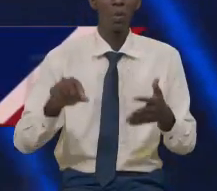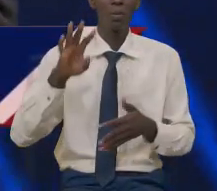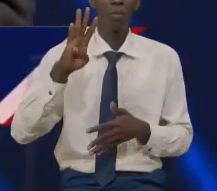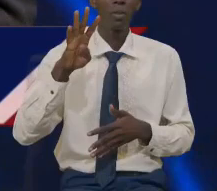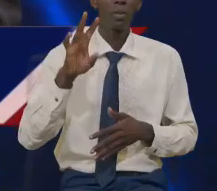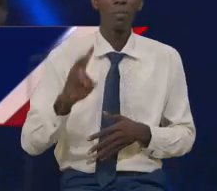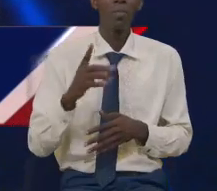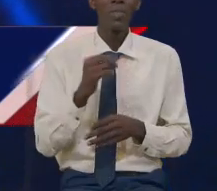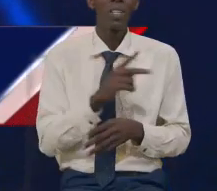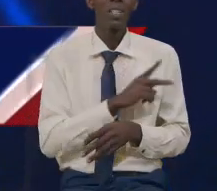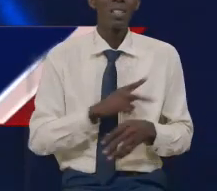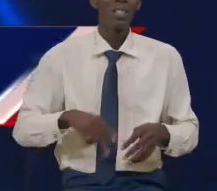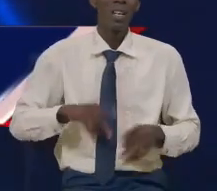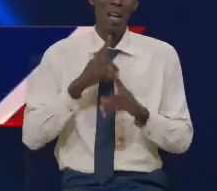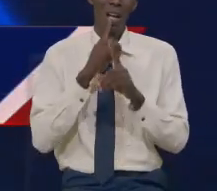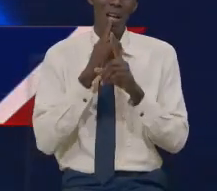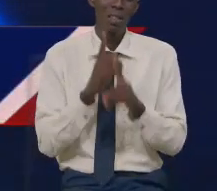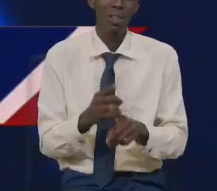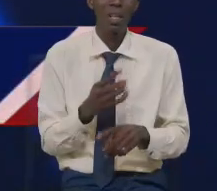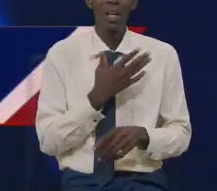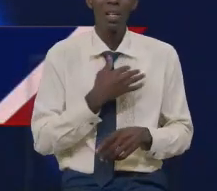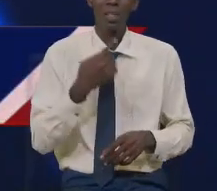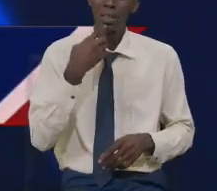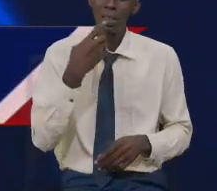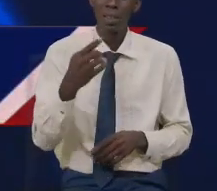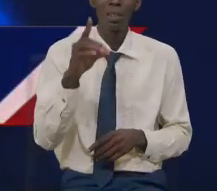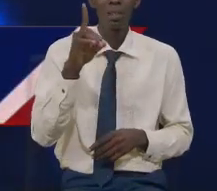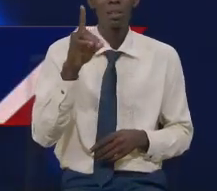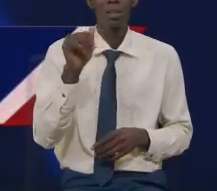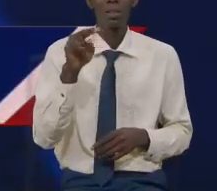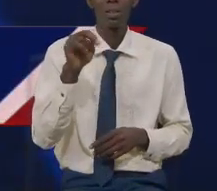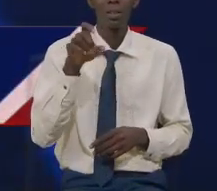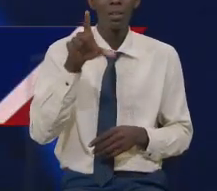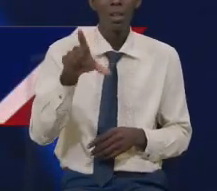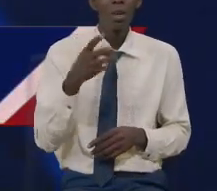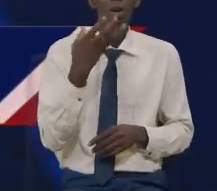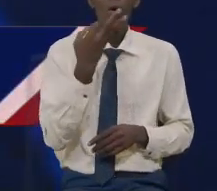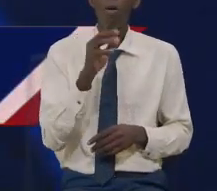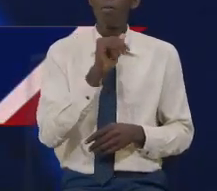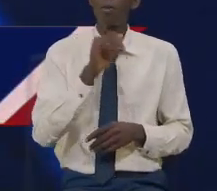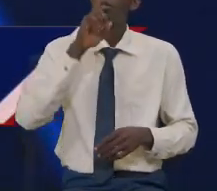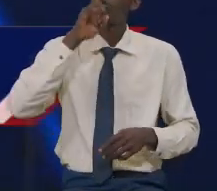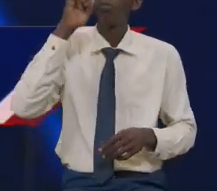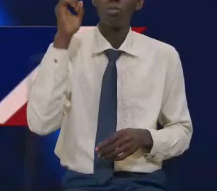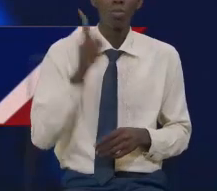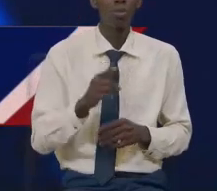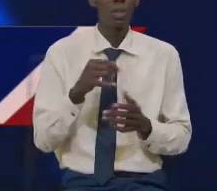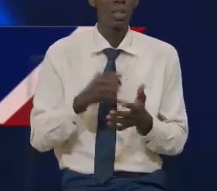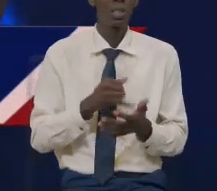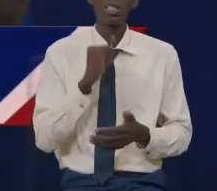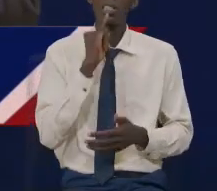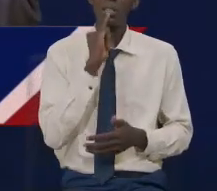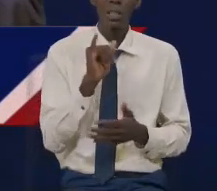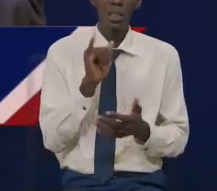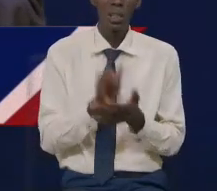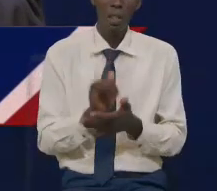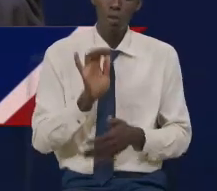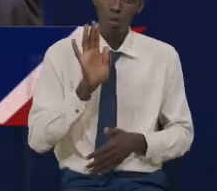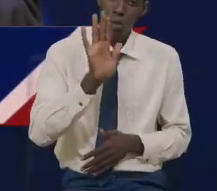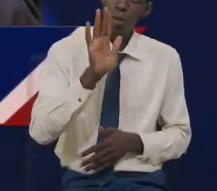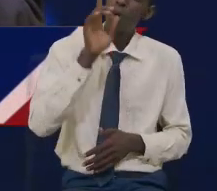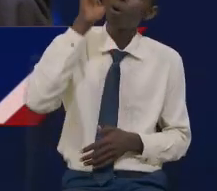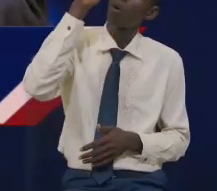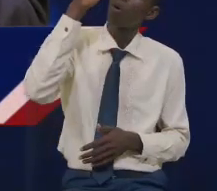47. The king answered unto Daniel and said, of a truth it is that your